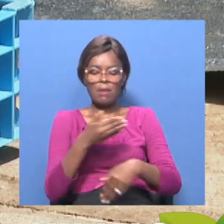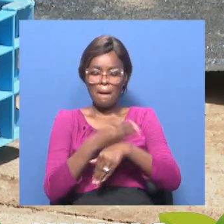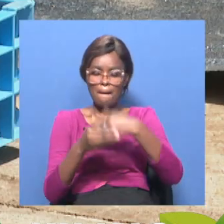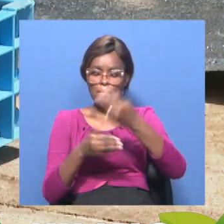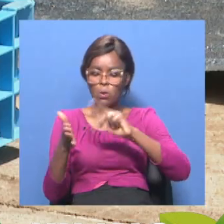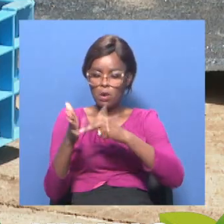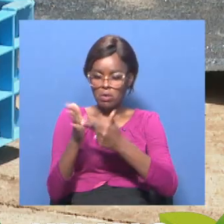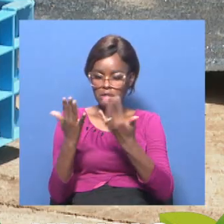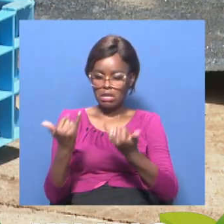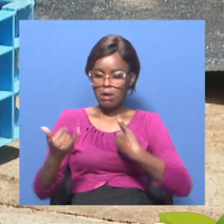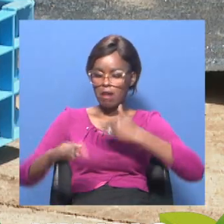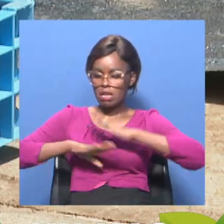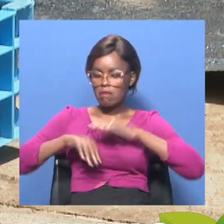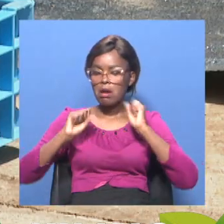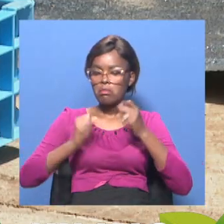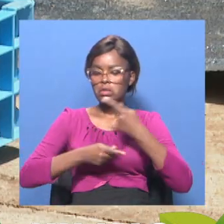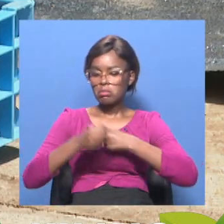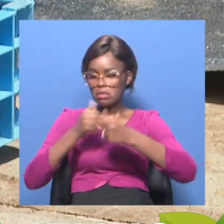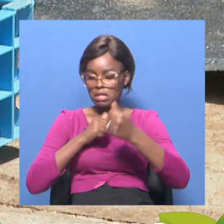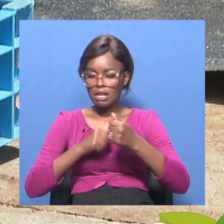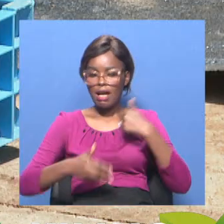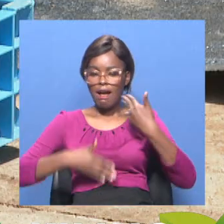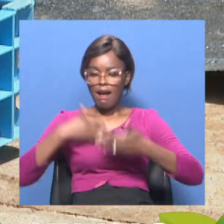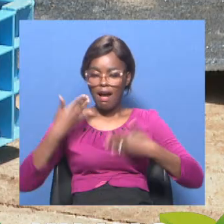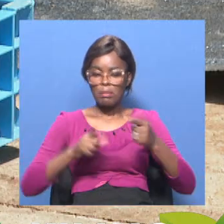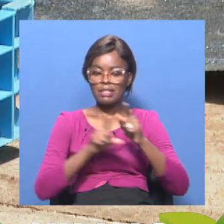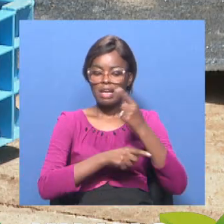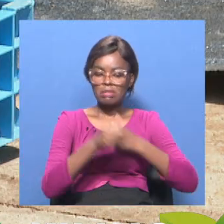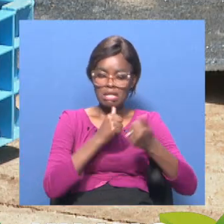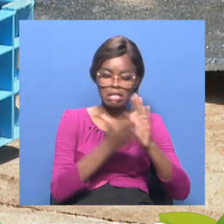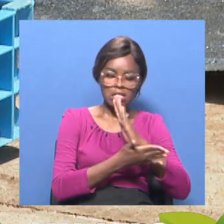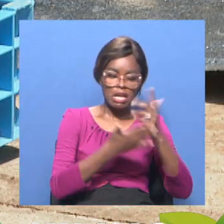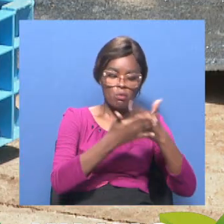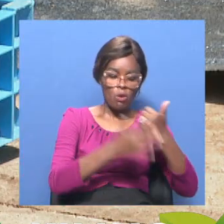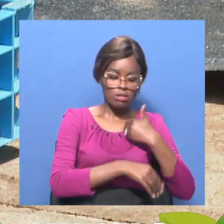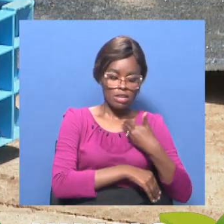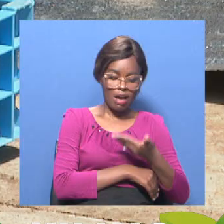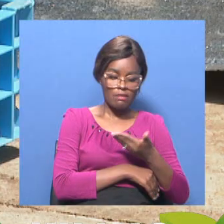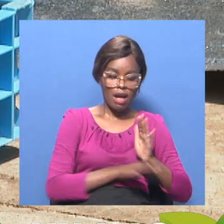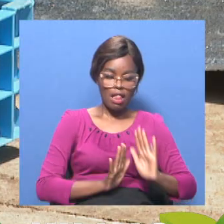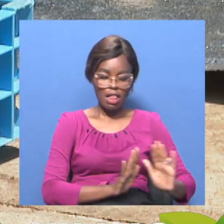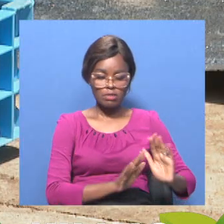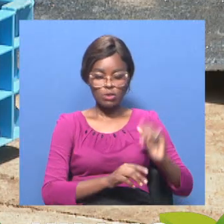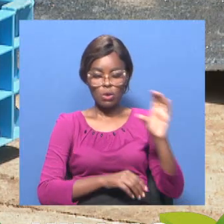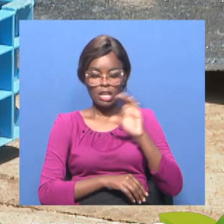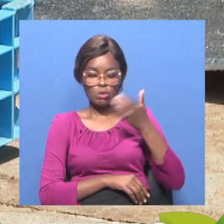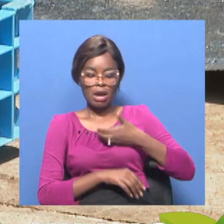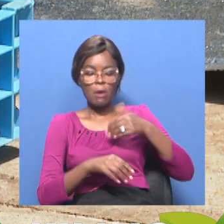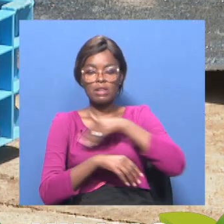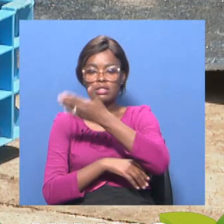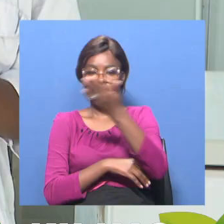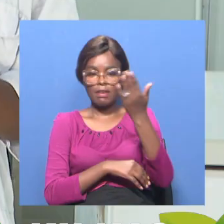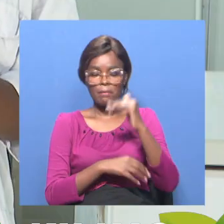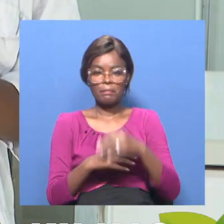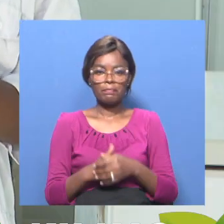have surplus production. So we are happy to also sell some of whatever we have left to our customers outside.